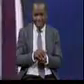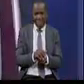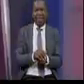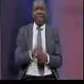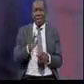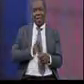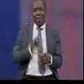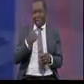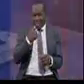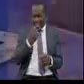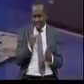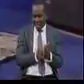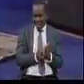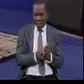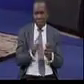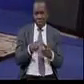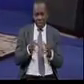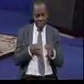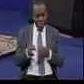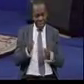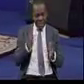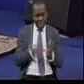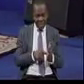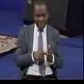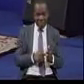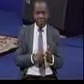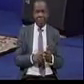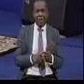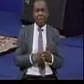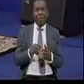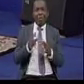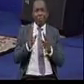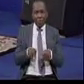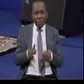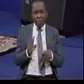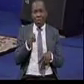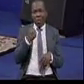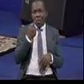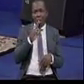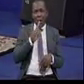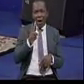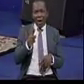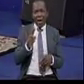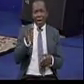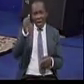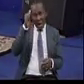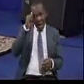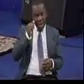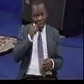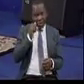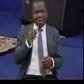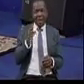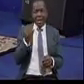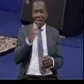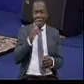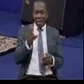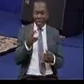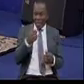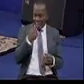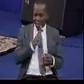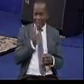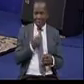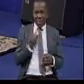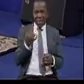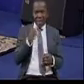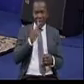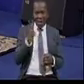people, adults, who say they are praying and they are seeking the Lord and they are doing this, and then they open their eyes, they are seeing what that fellow is